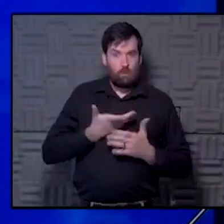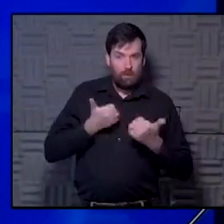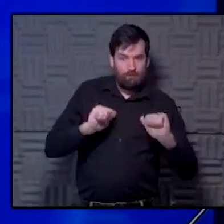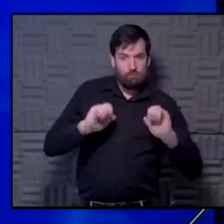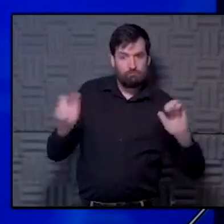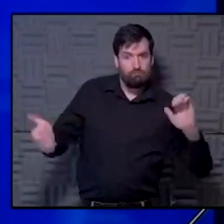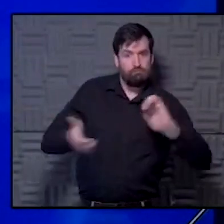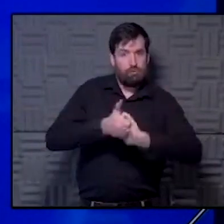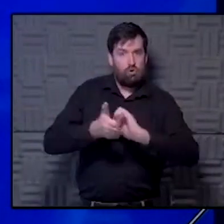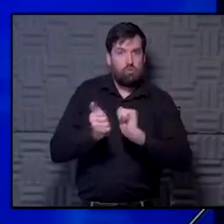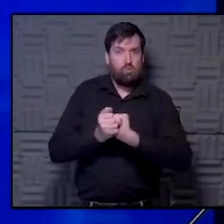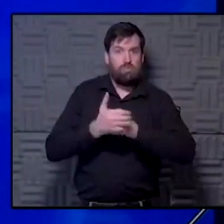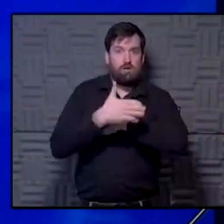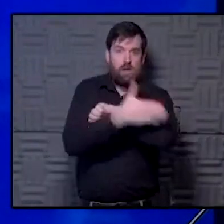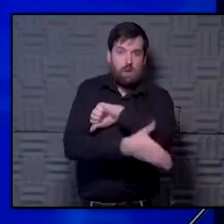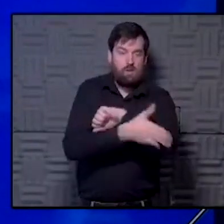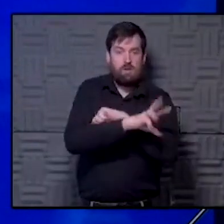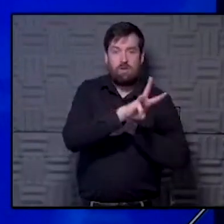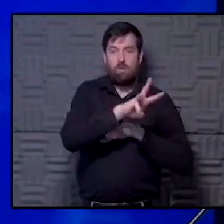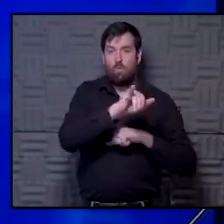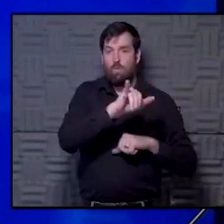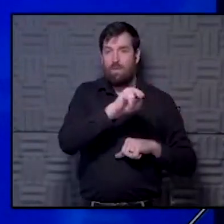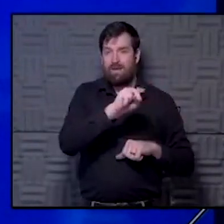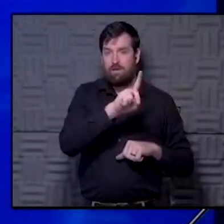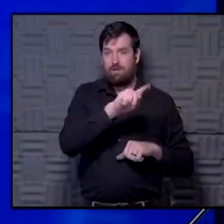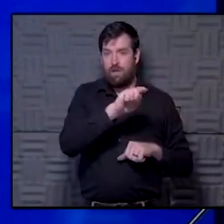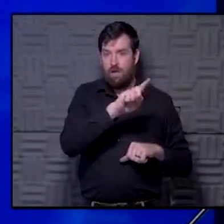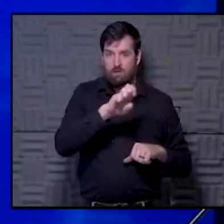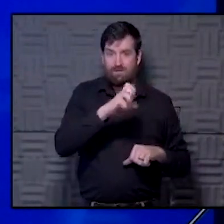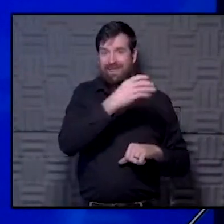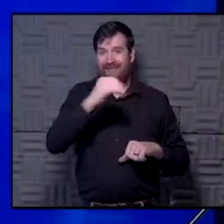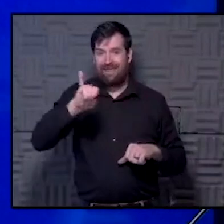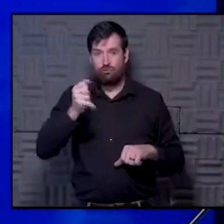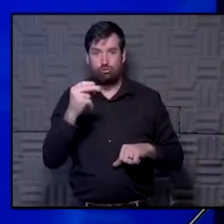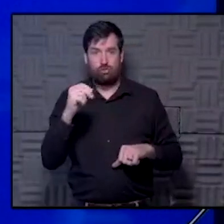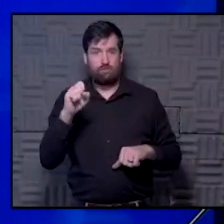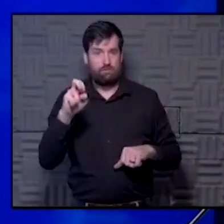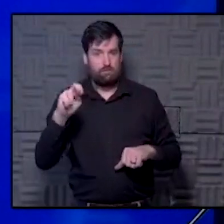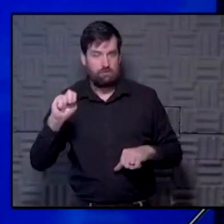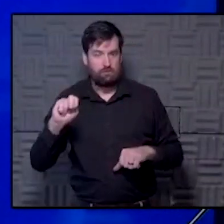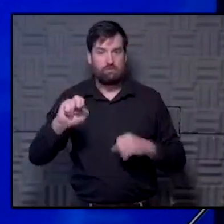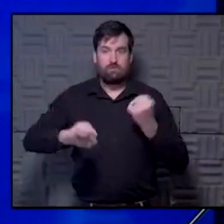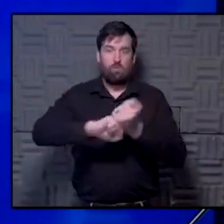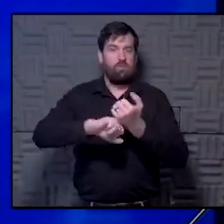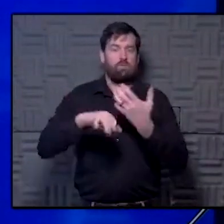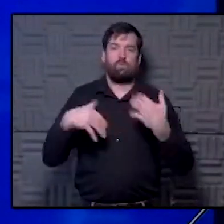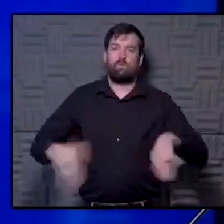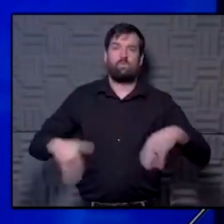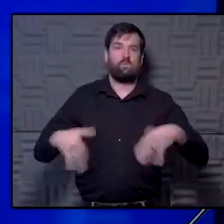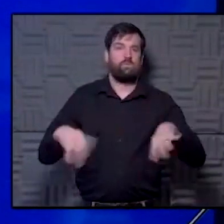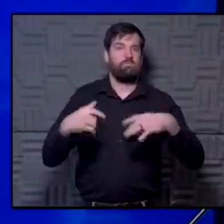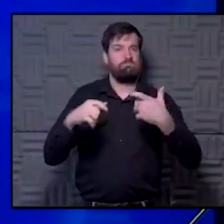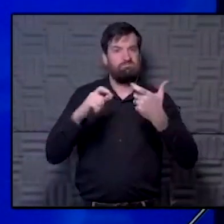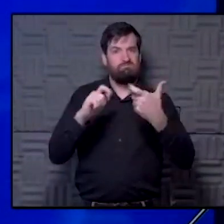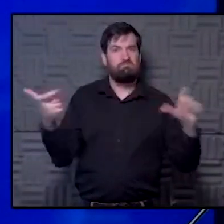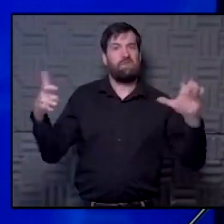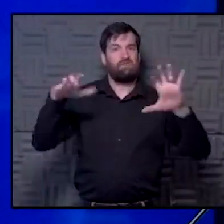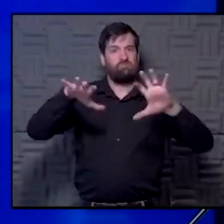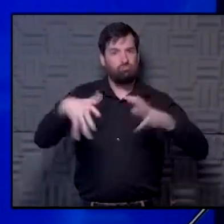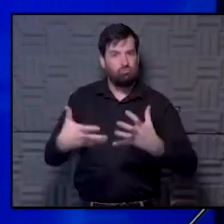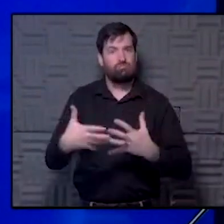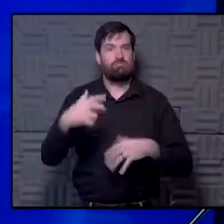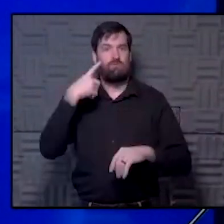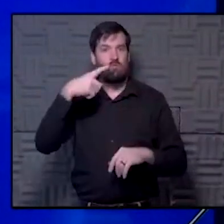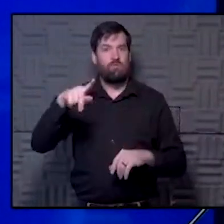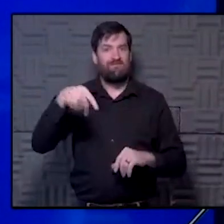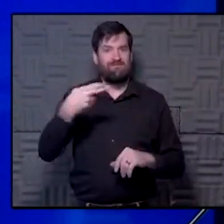partner with the counties, both Wyandotte and Johnson, to support what is a very, very large population in phase